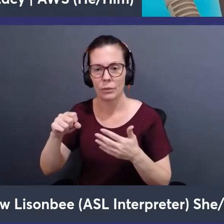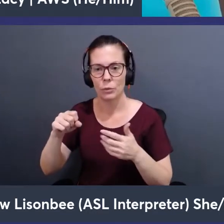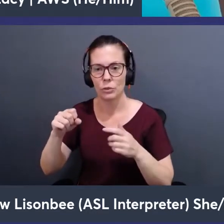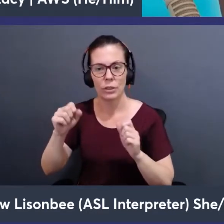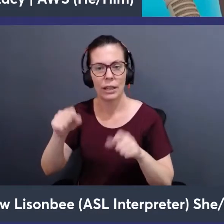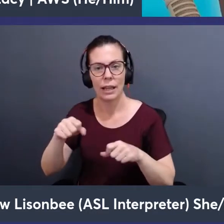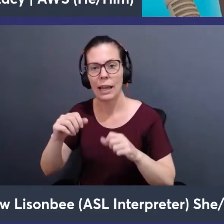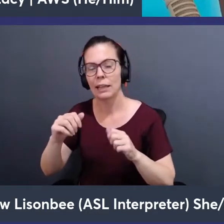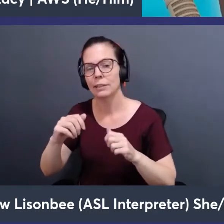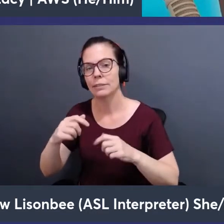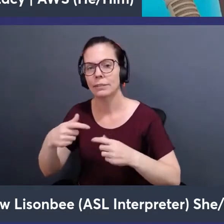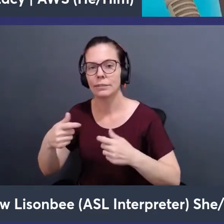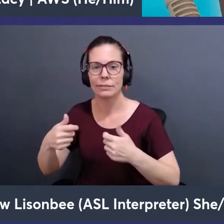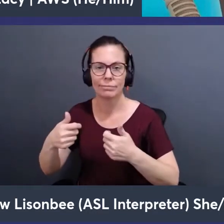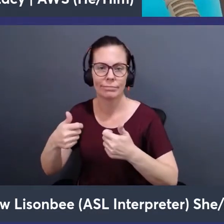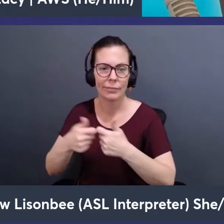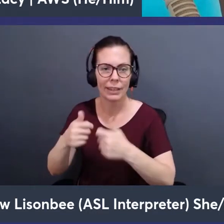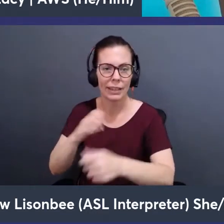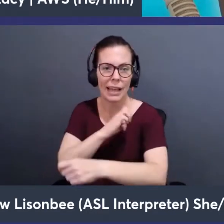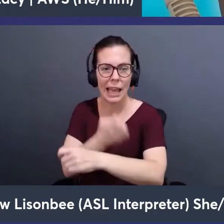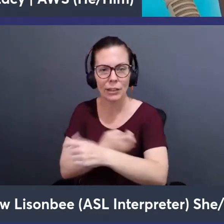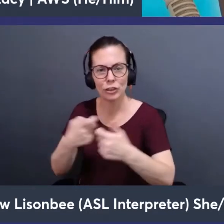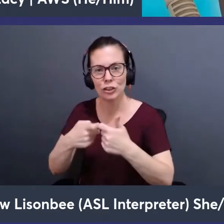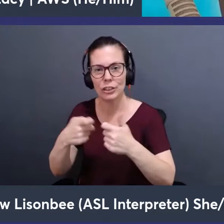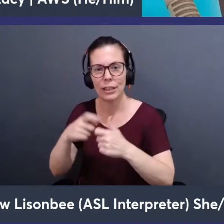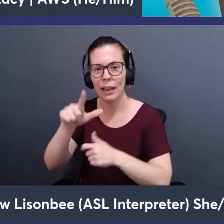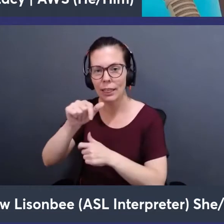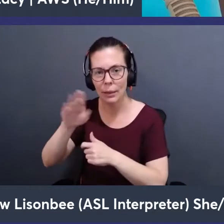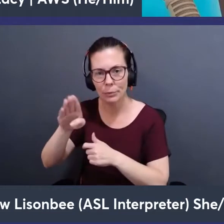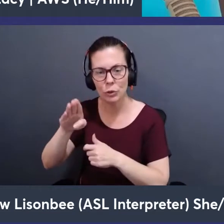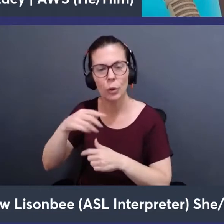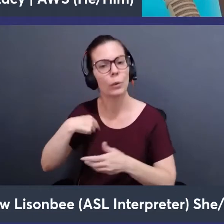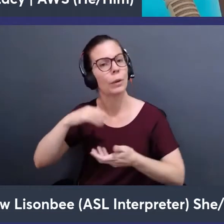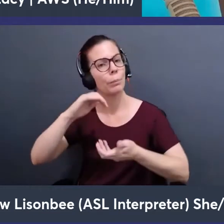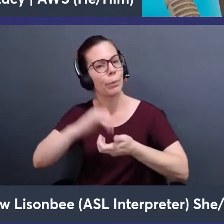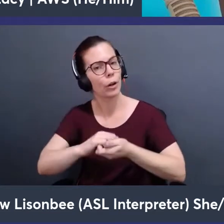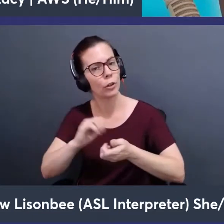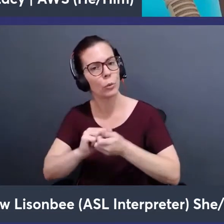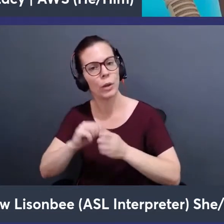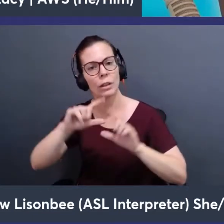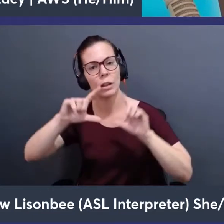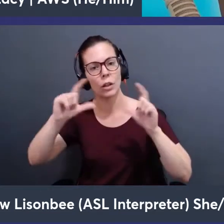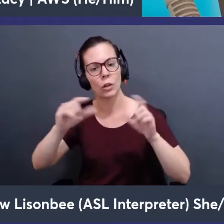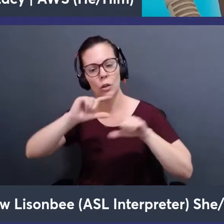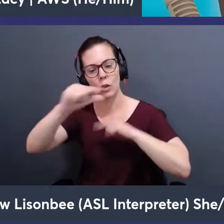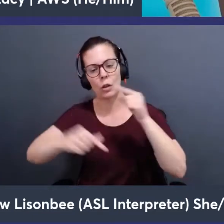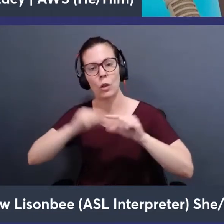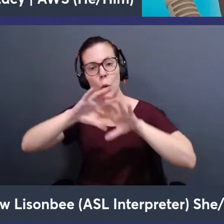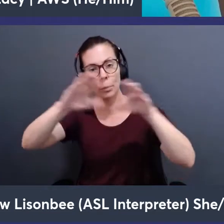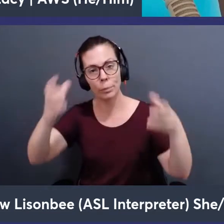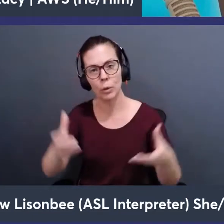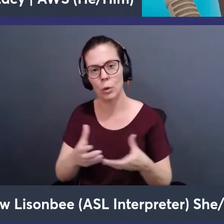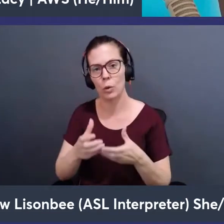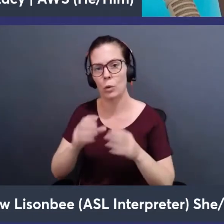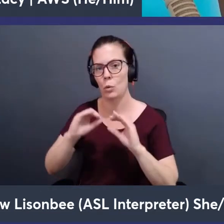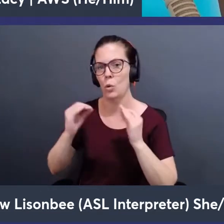energy laboratory. So we partnered with a global organization to